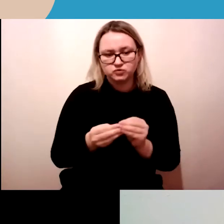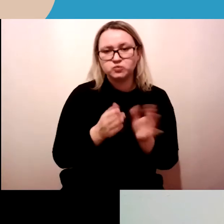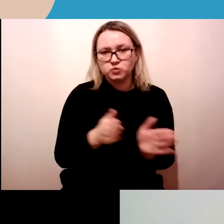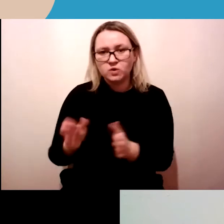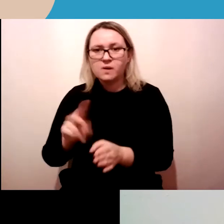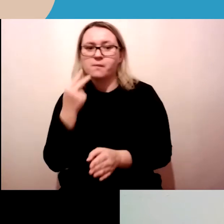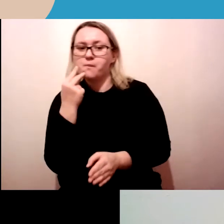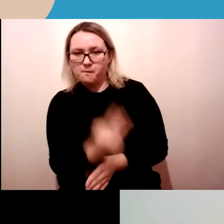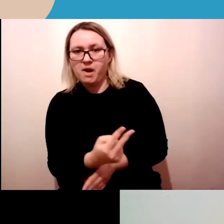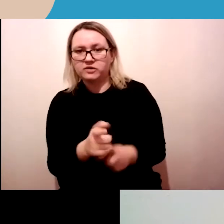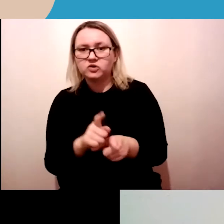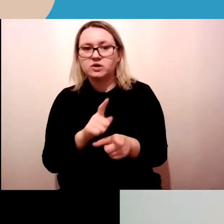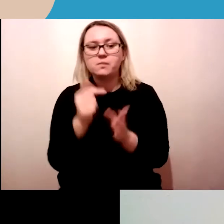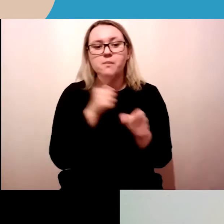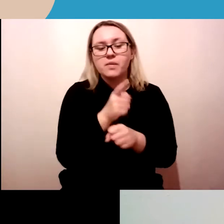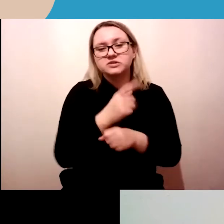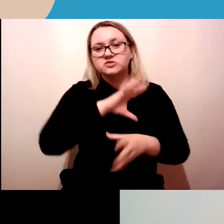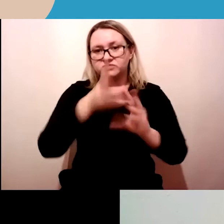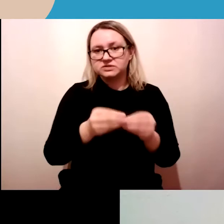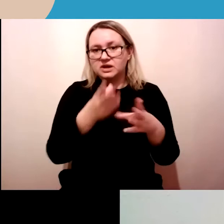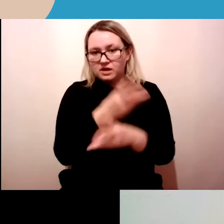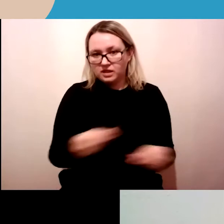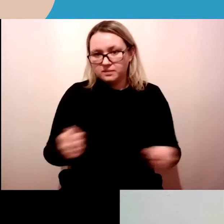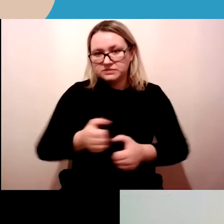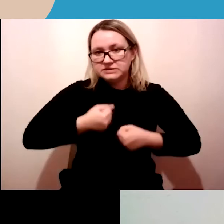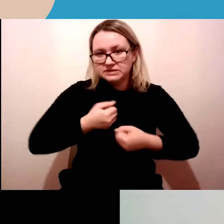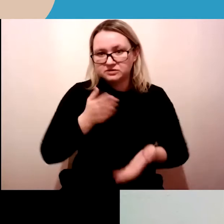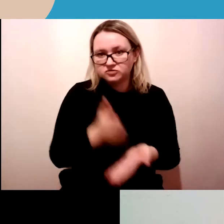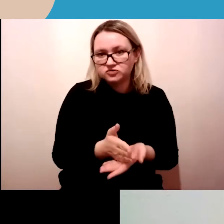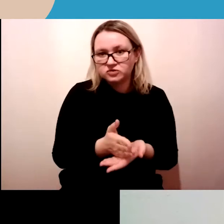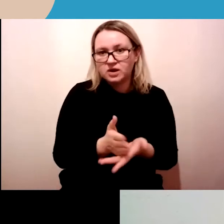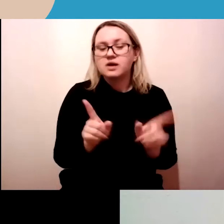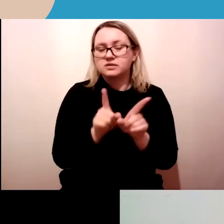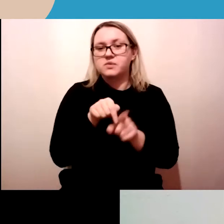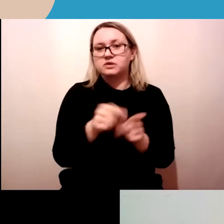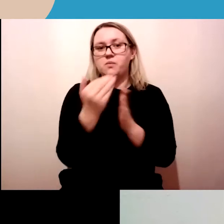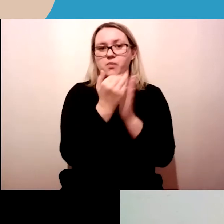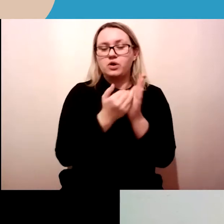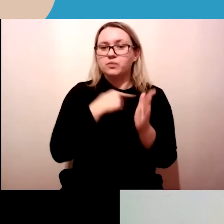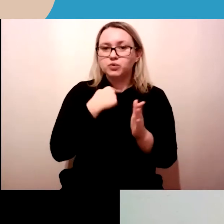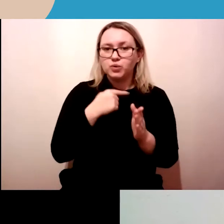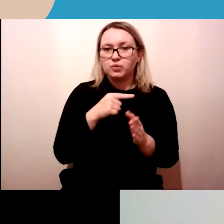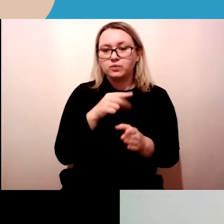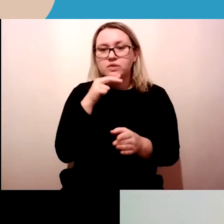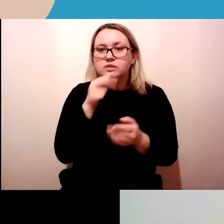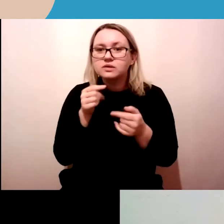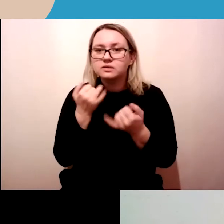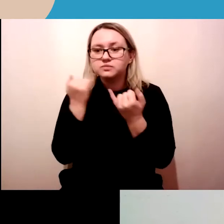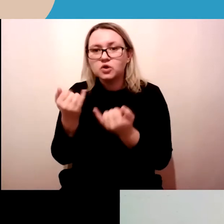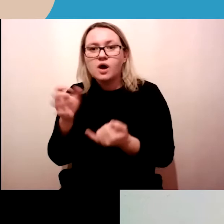problem. Basically, it covers all the stages that are important in addressing this